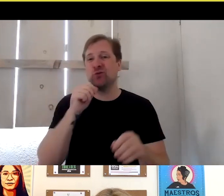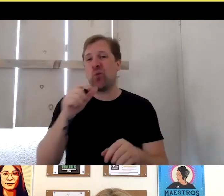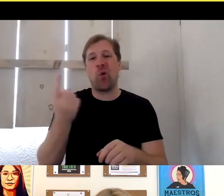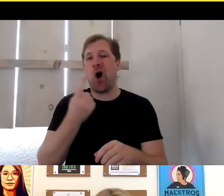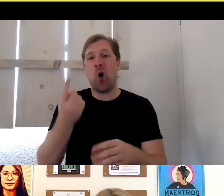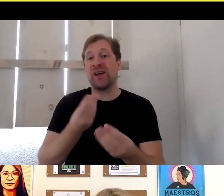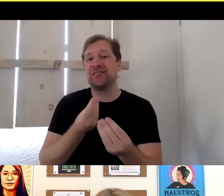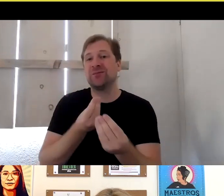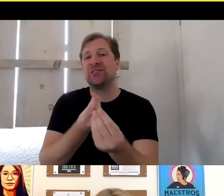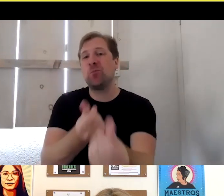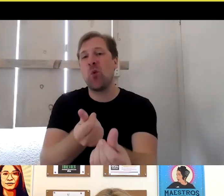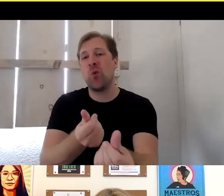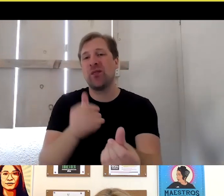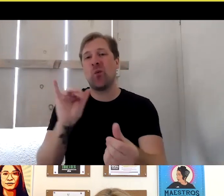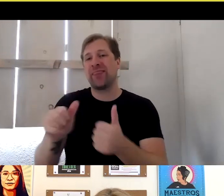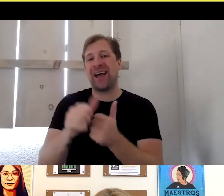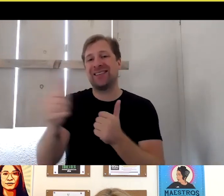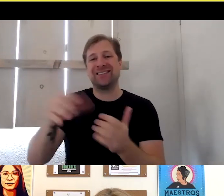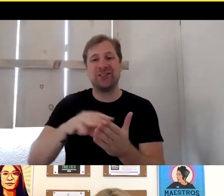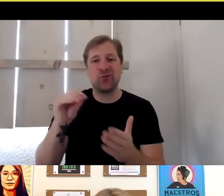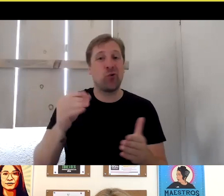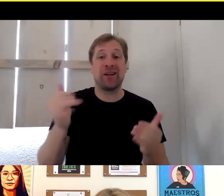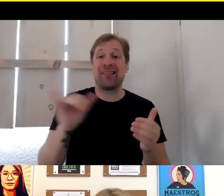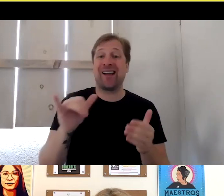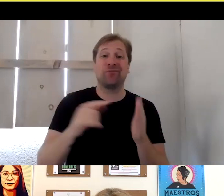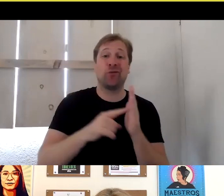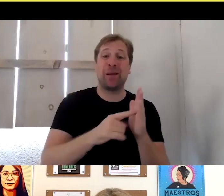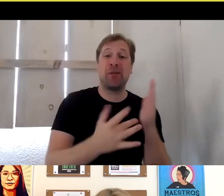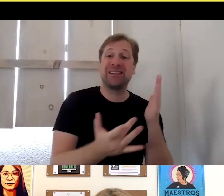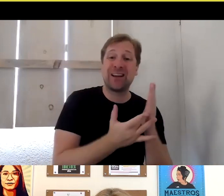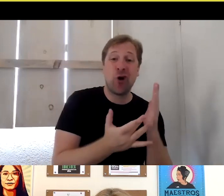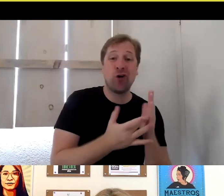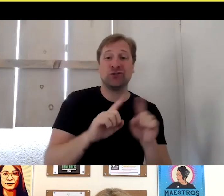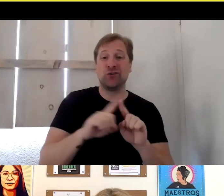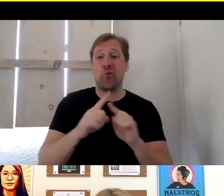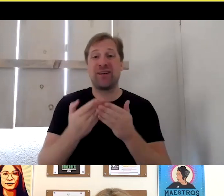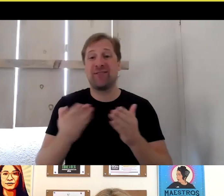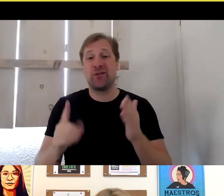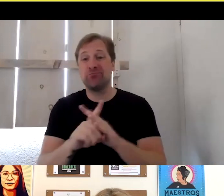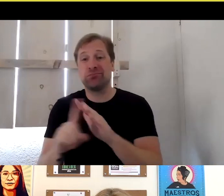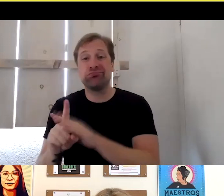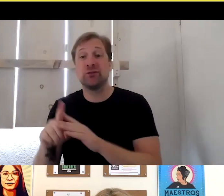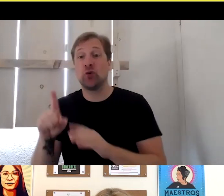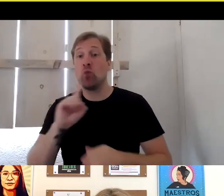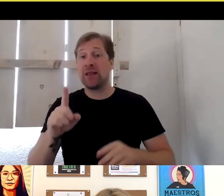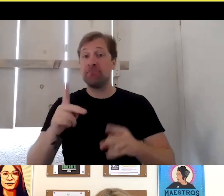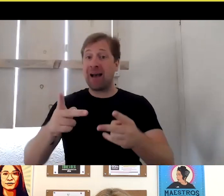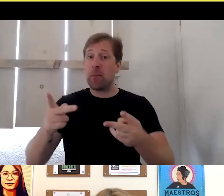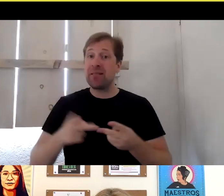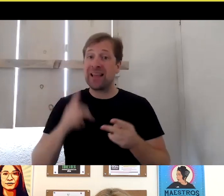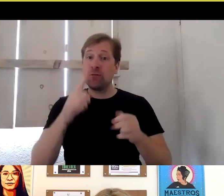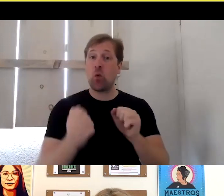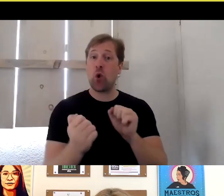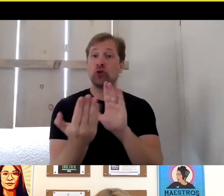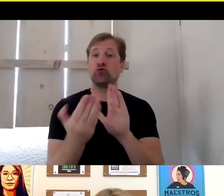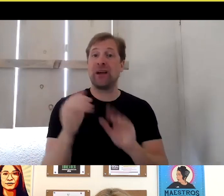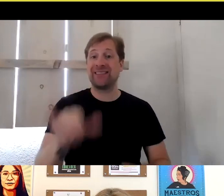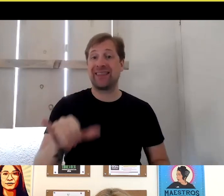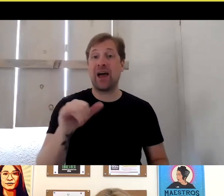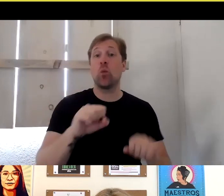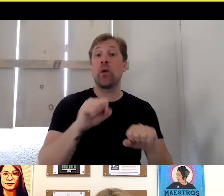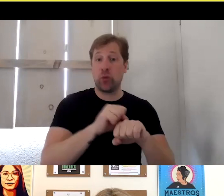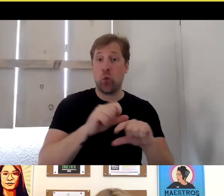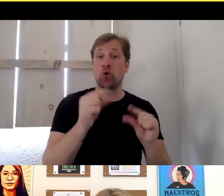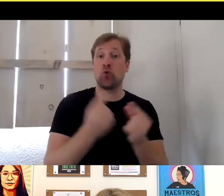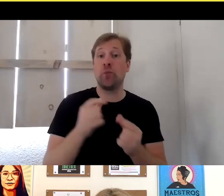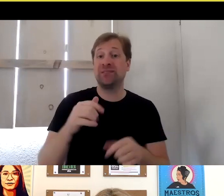right? With whether it's technology or whatever things come up. But there's a place to address that in this